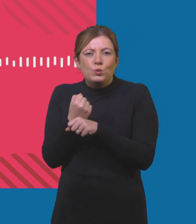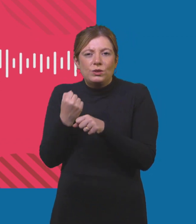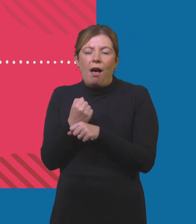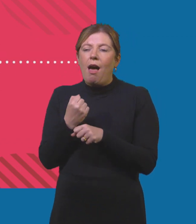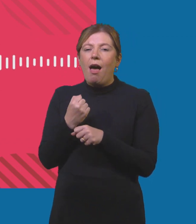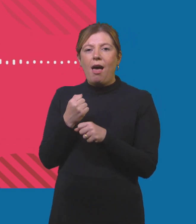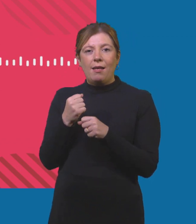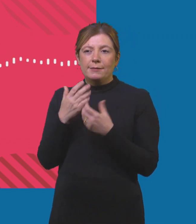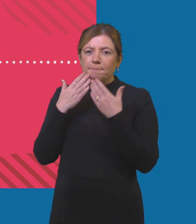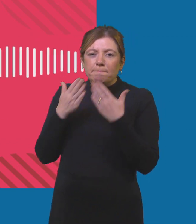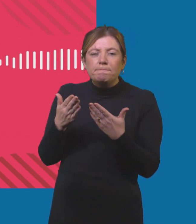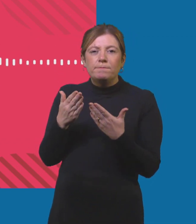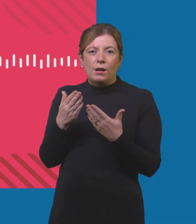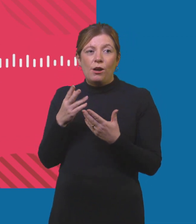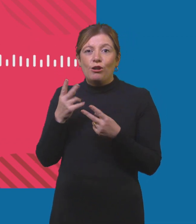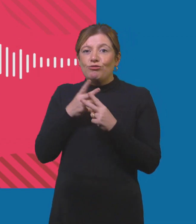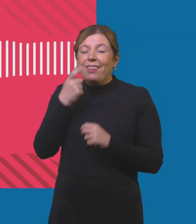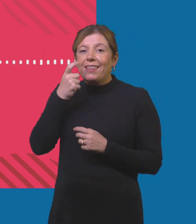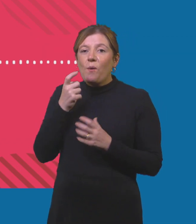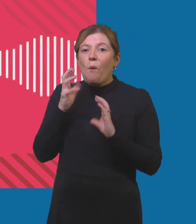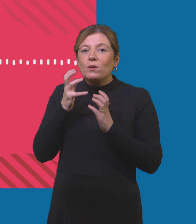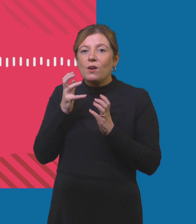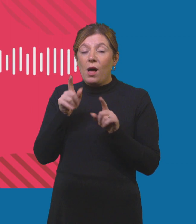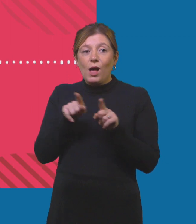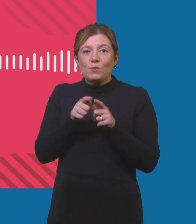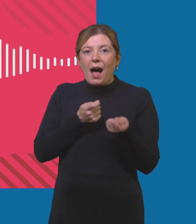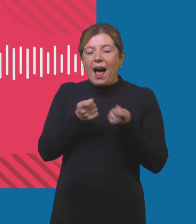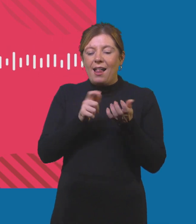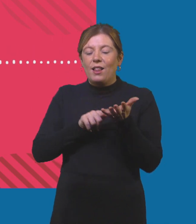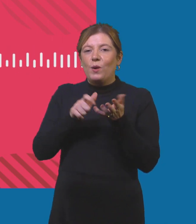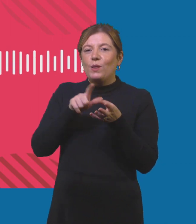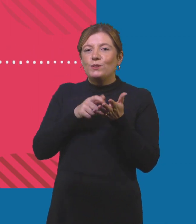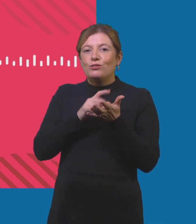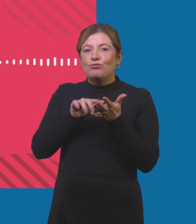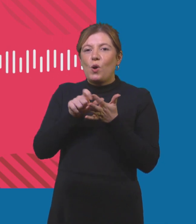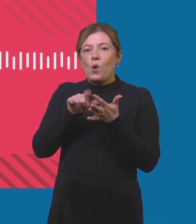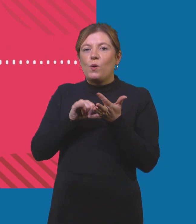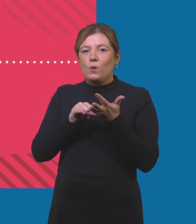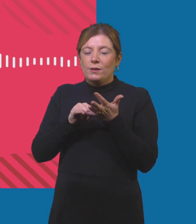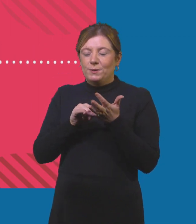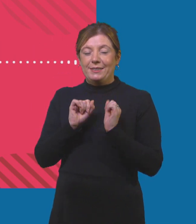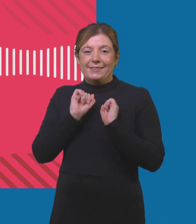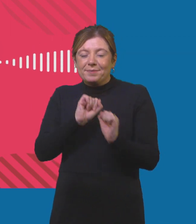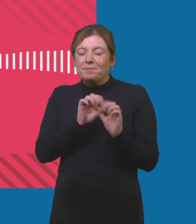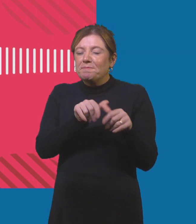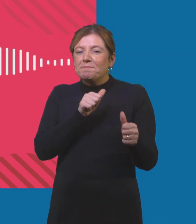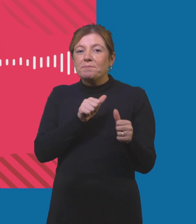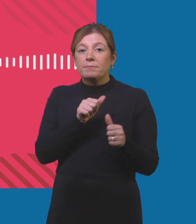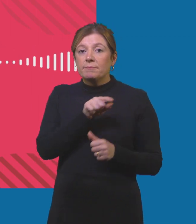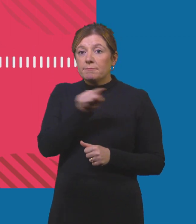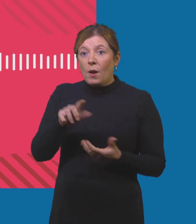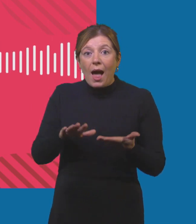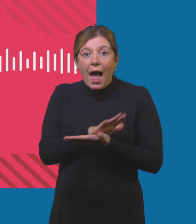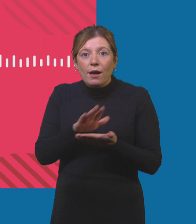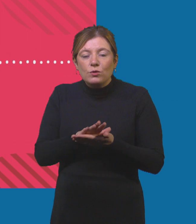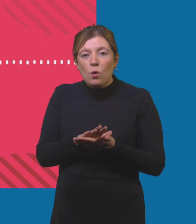Goffin, at Rethink Audio, and our editorial assistant, Lucy Rose, at Wonderly. If you like this episode,